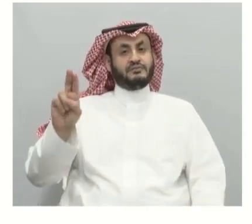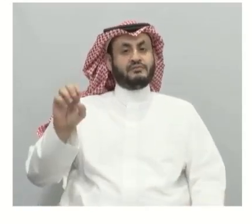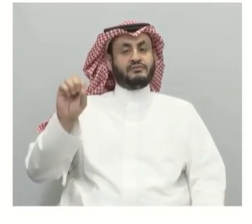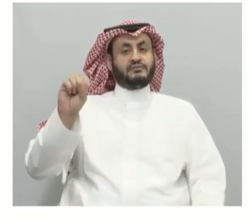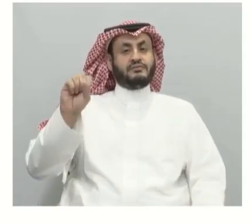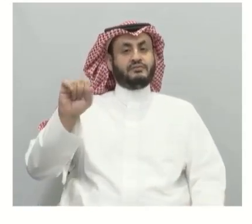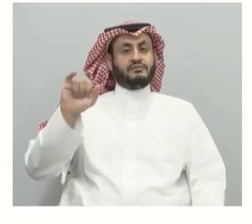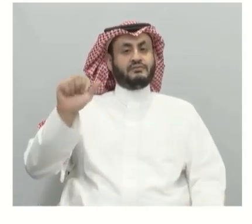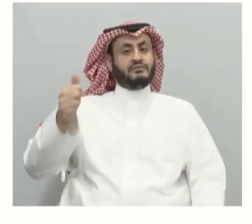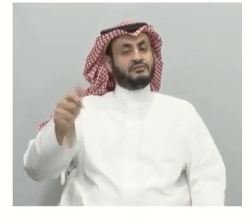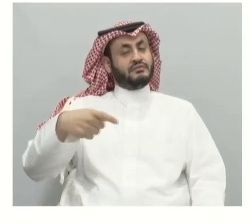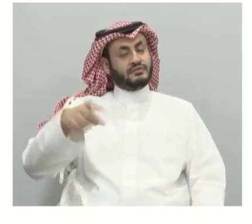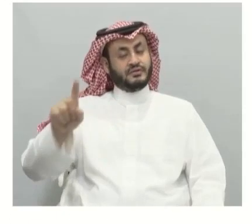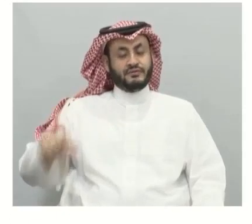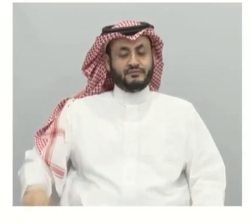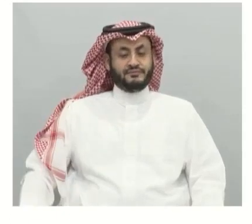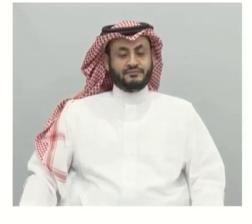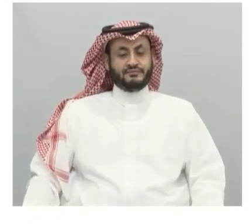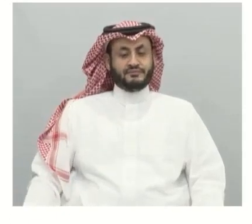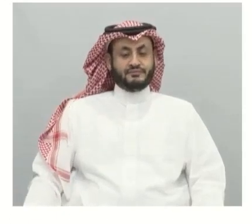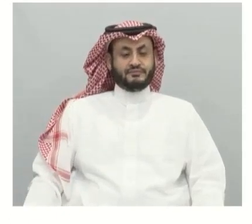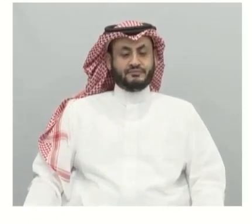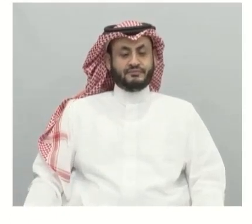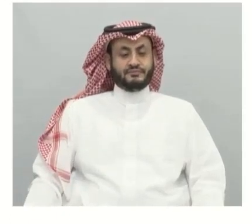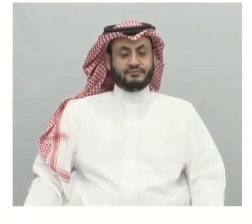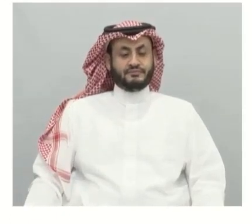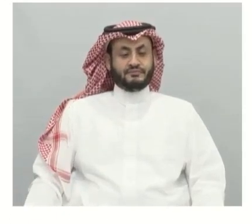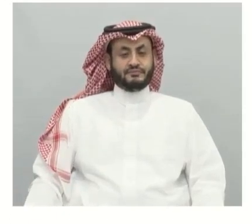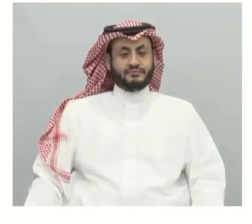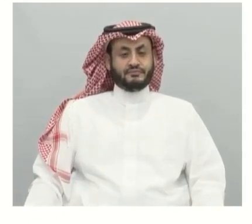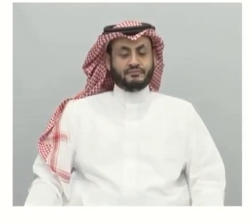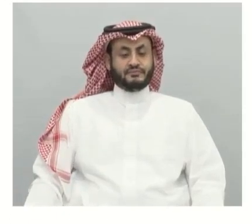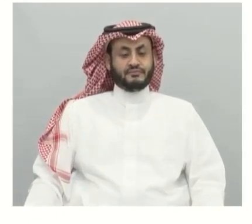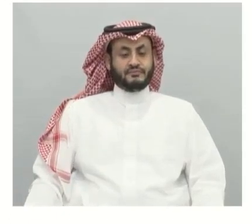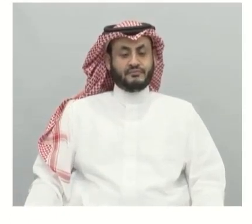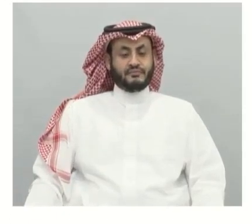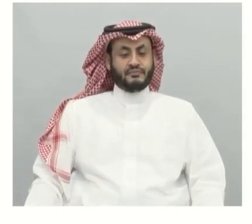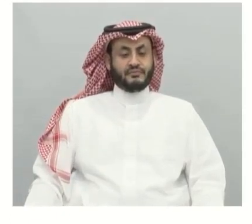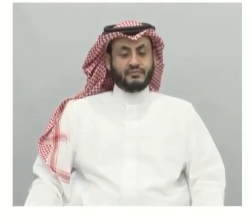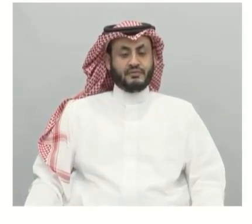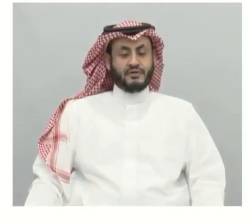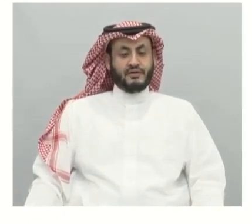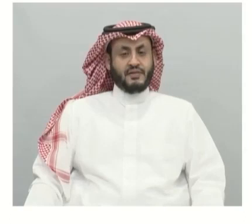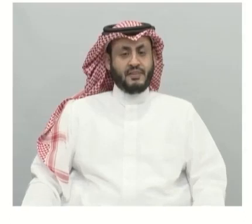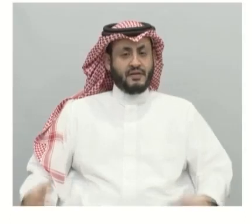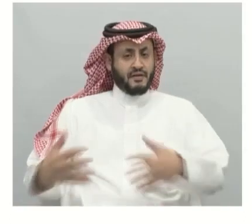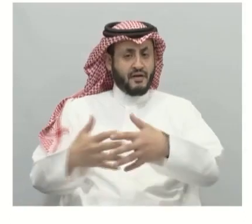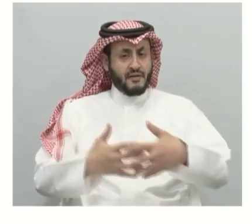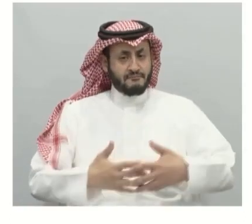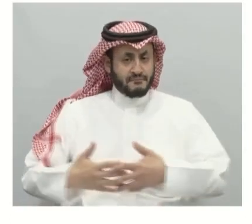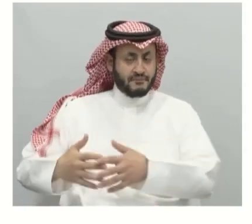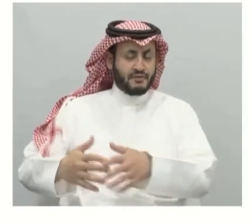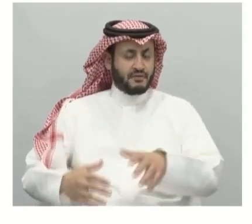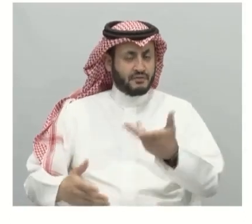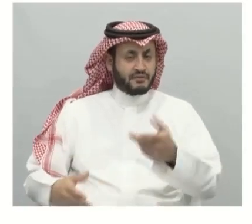which country? Good job, Russia, good job. Number four, a person that is from the United States called